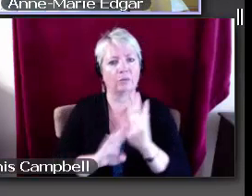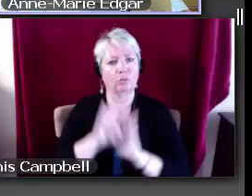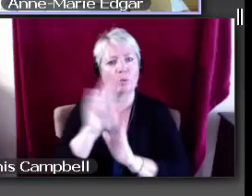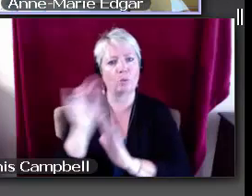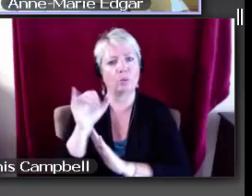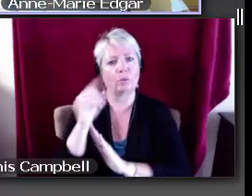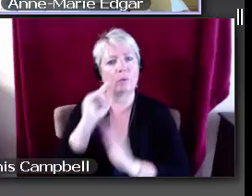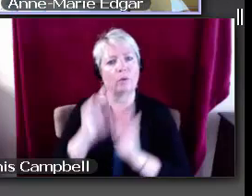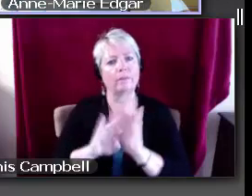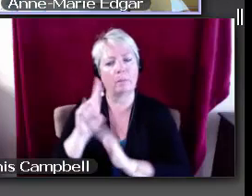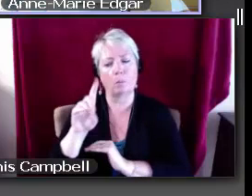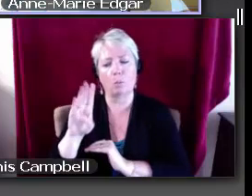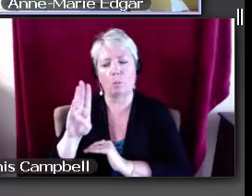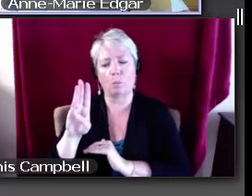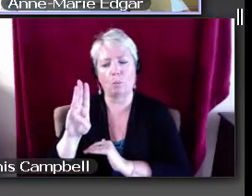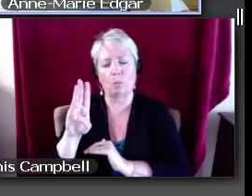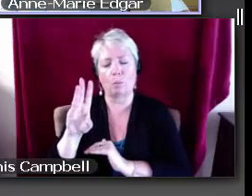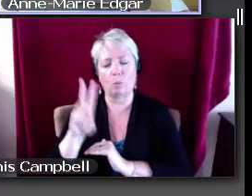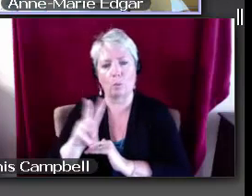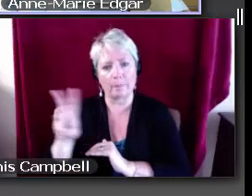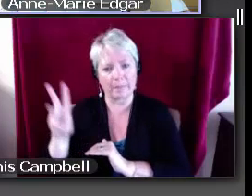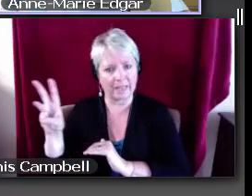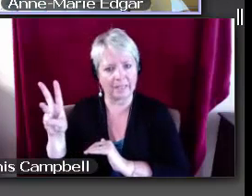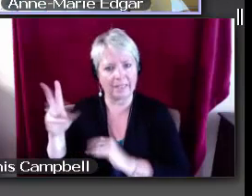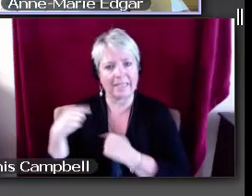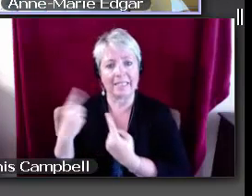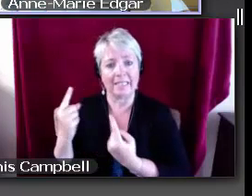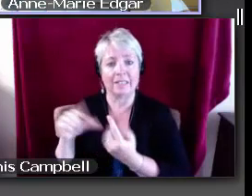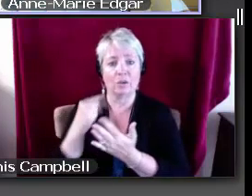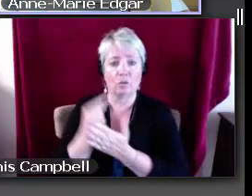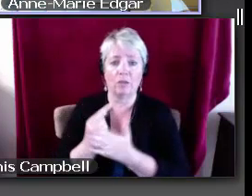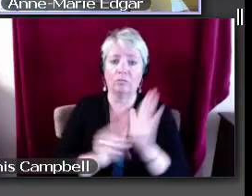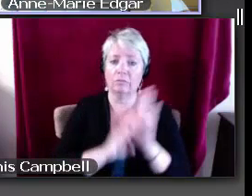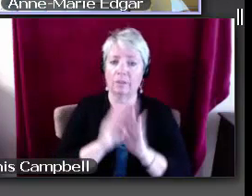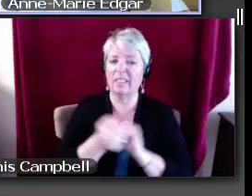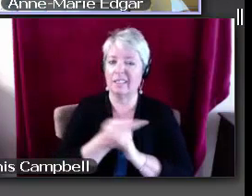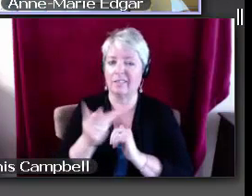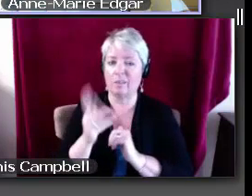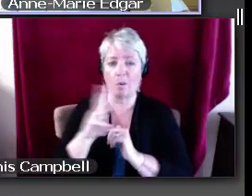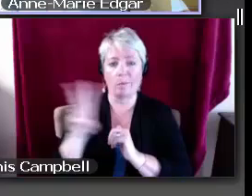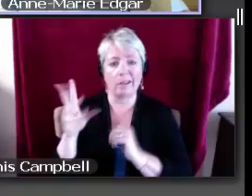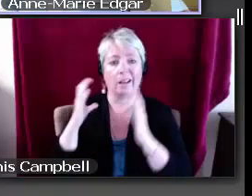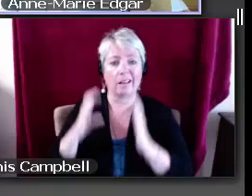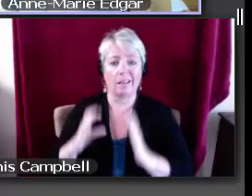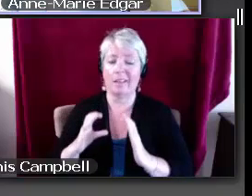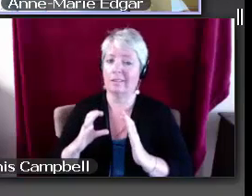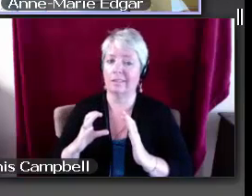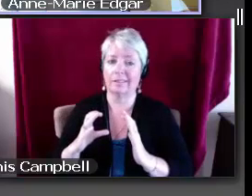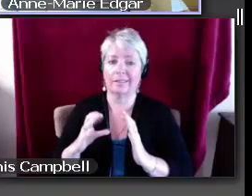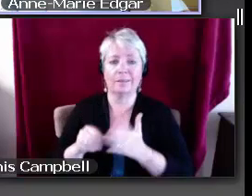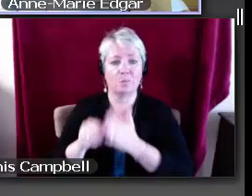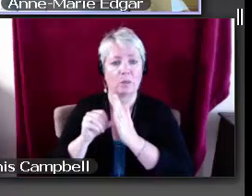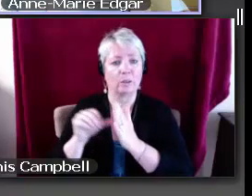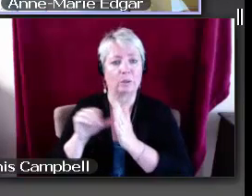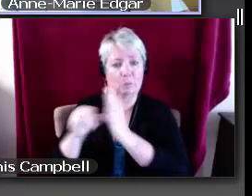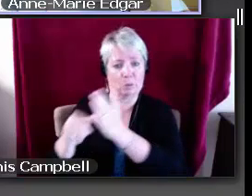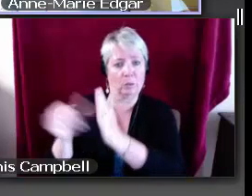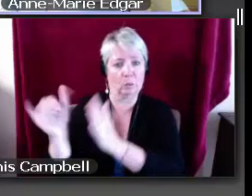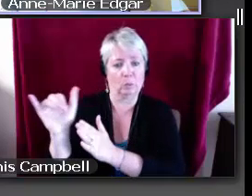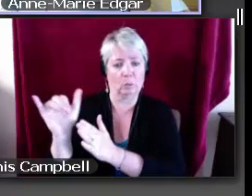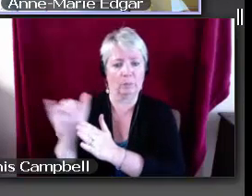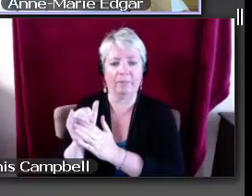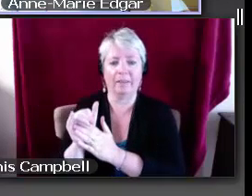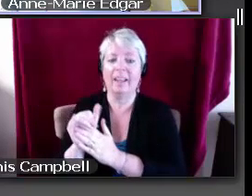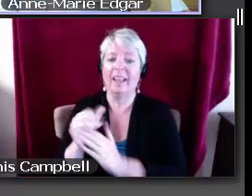have developed numerous websites since my graduation, and even my clients are impressed with my work. If it weren't for the